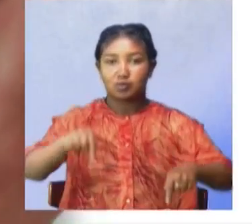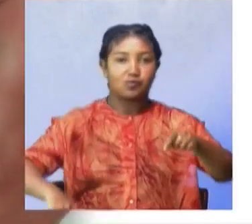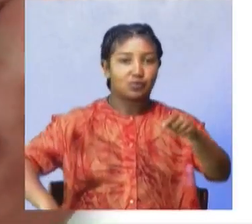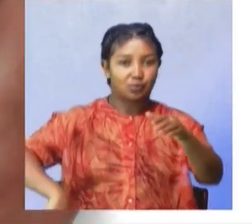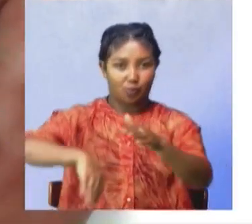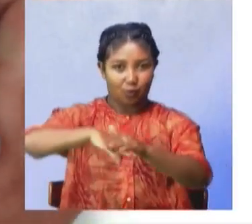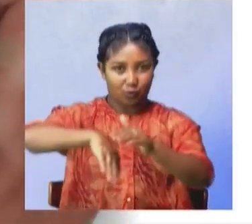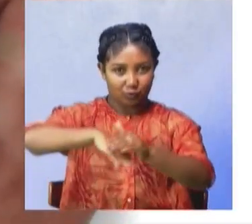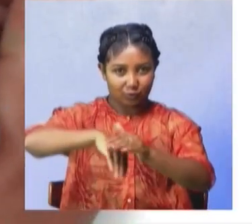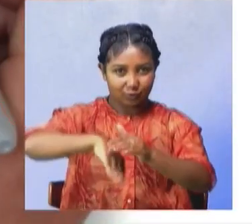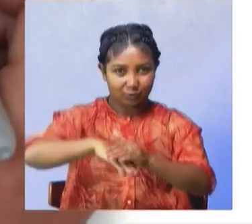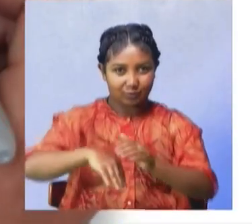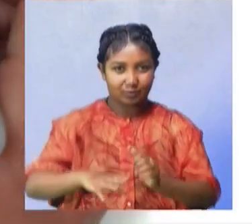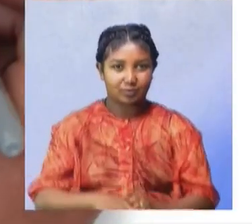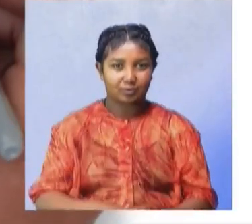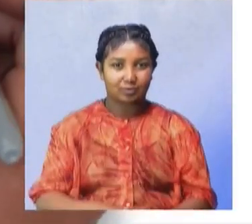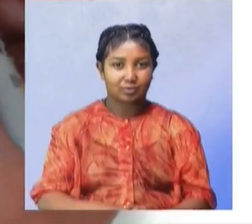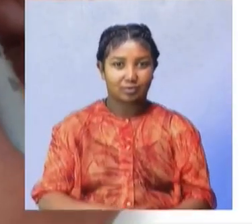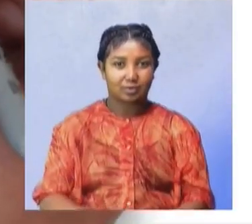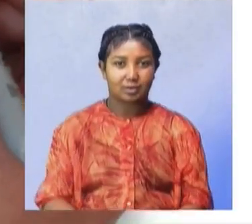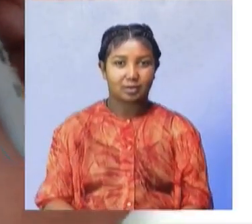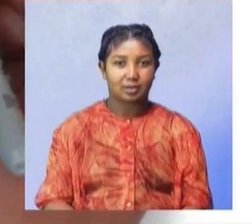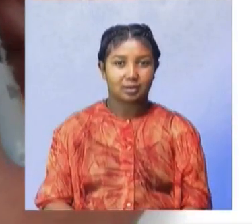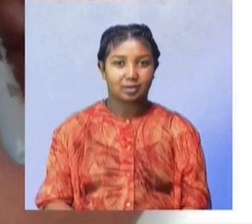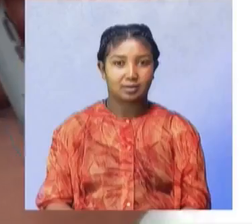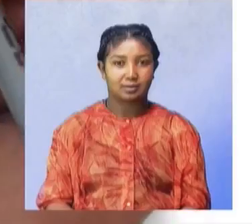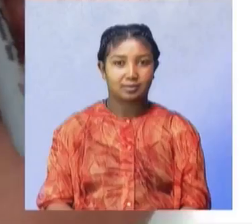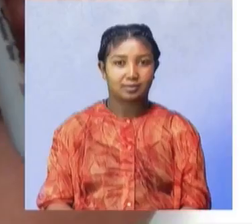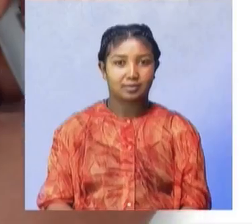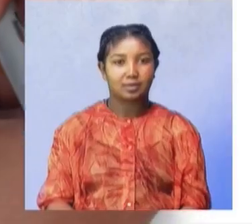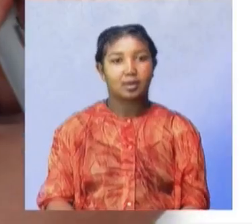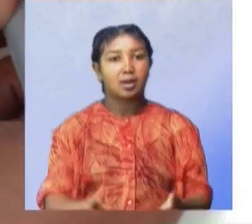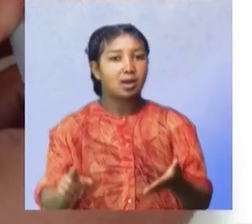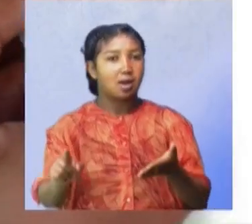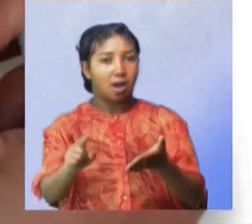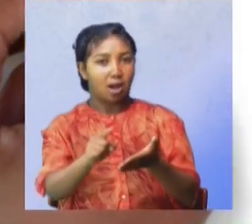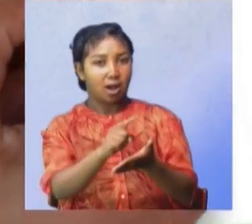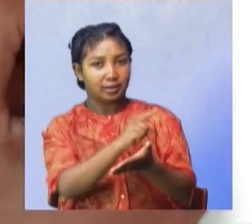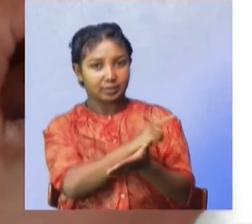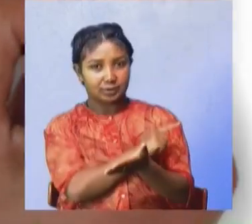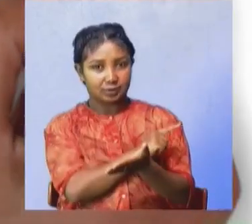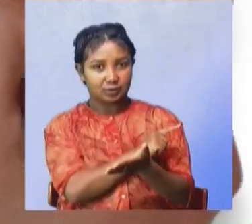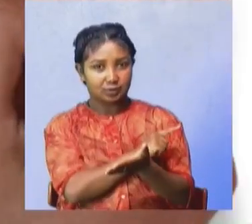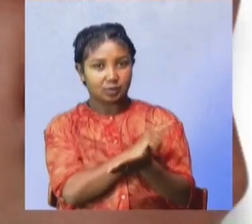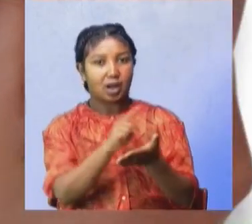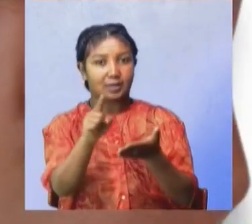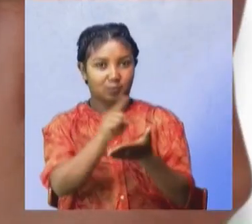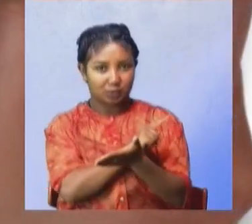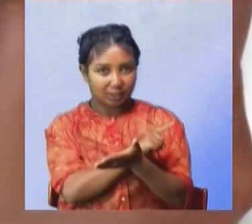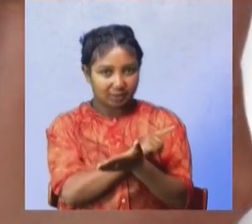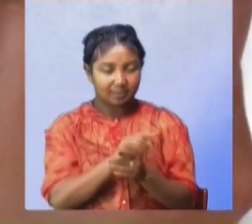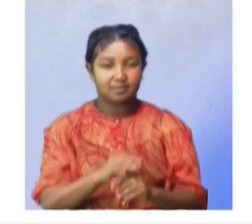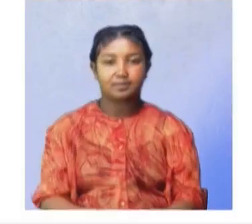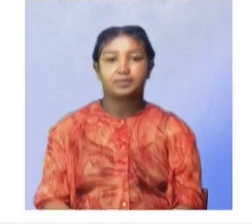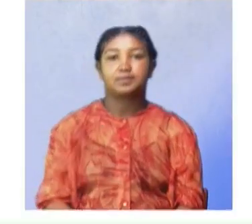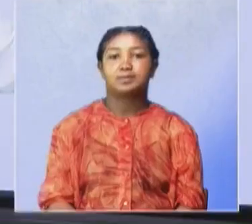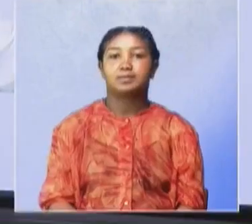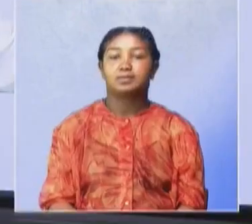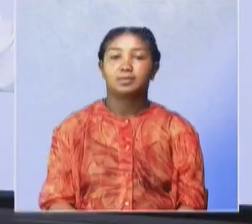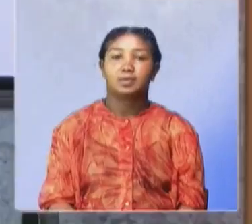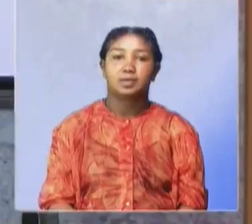football last week.